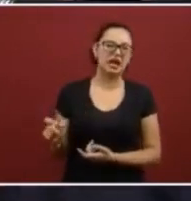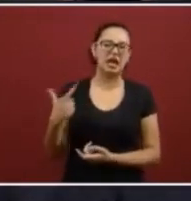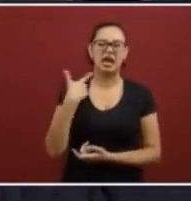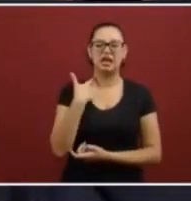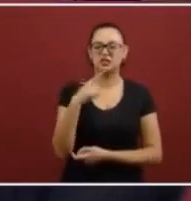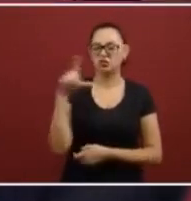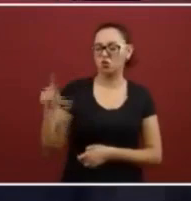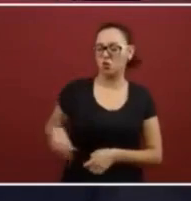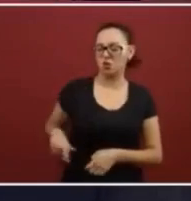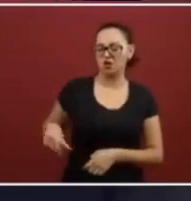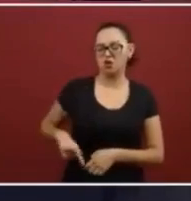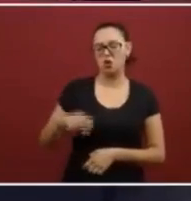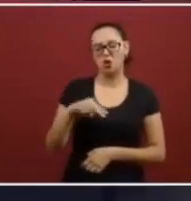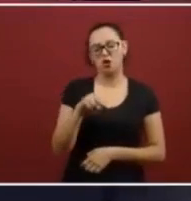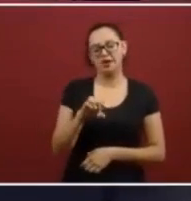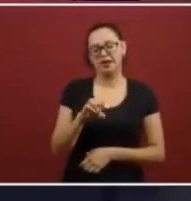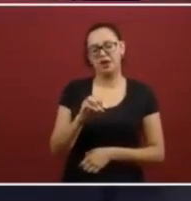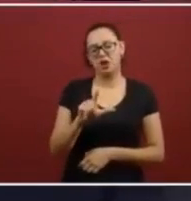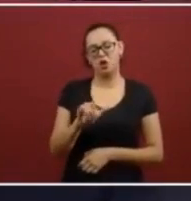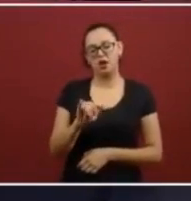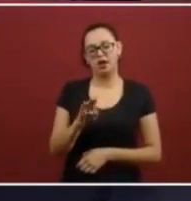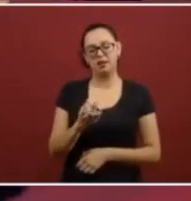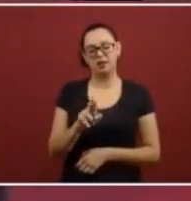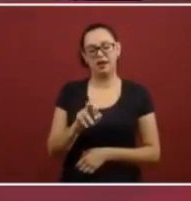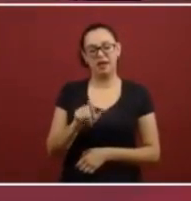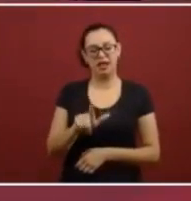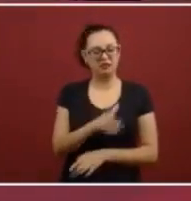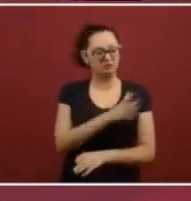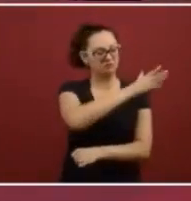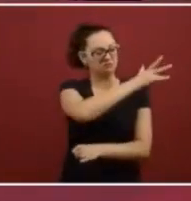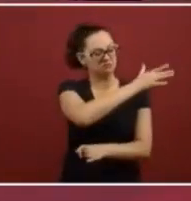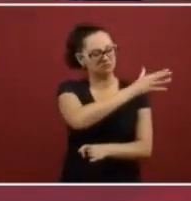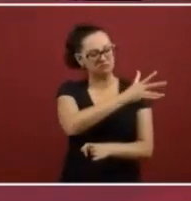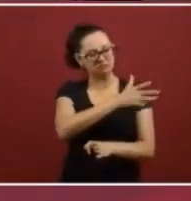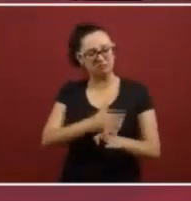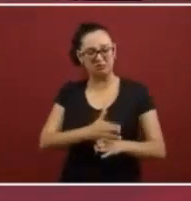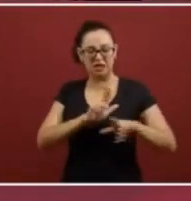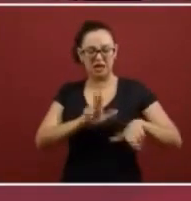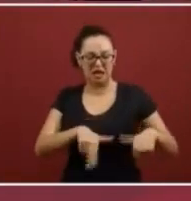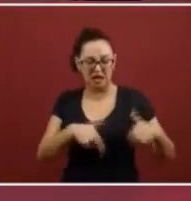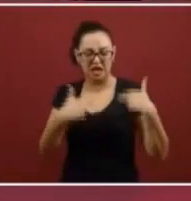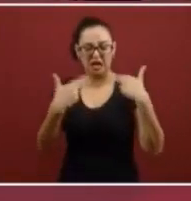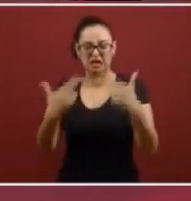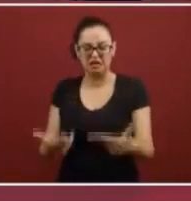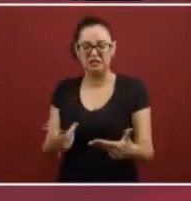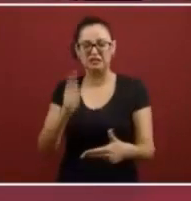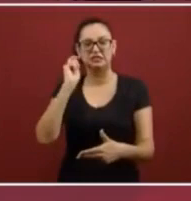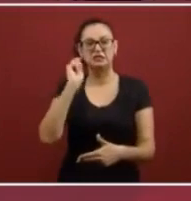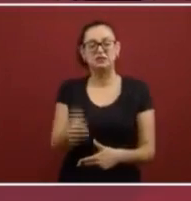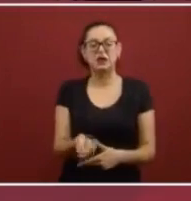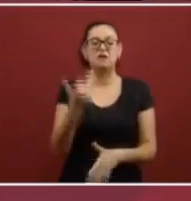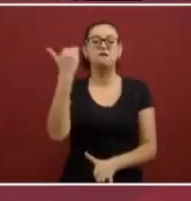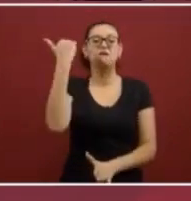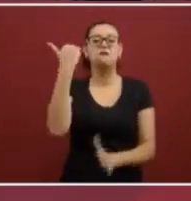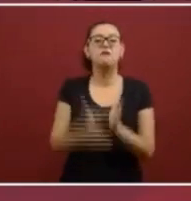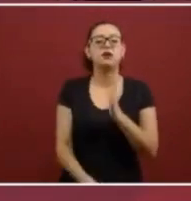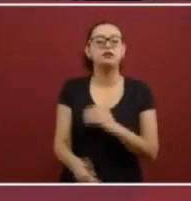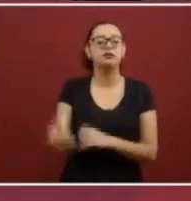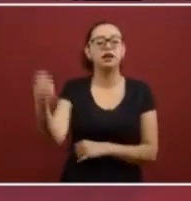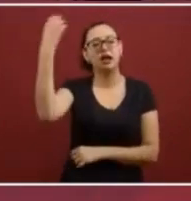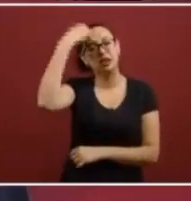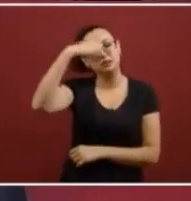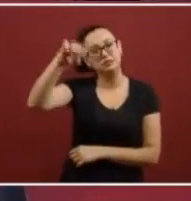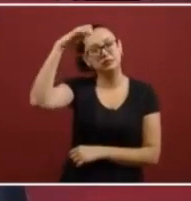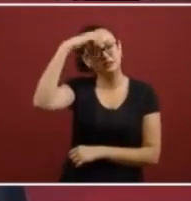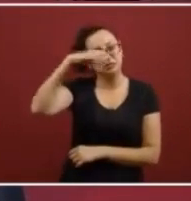neoliberal inheritances es que from the no, neoliberals is se that formaron cuadros that they didn't form any para la